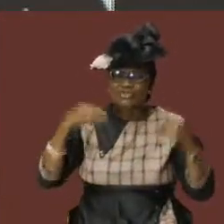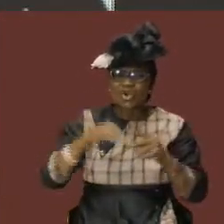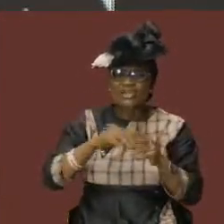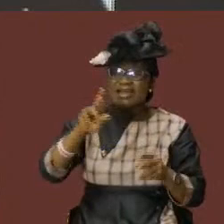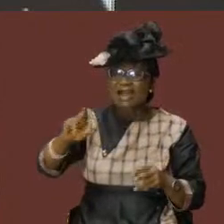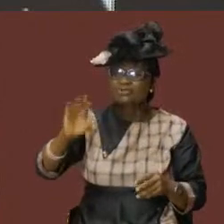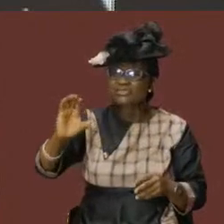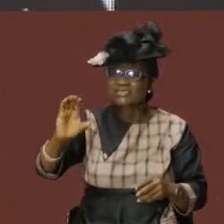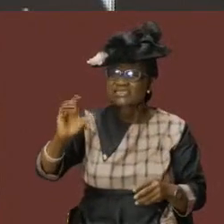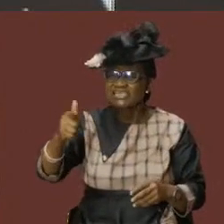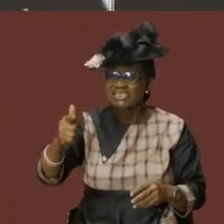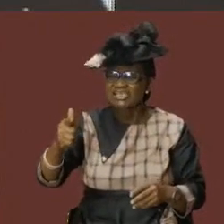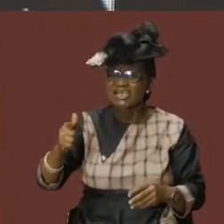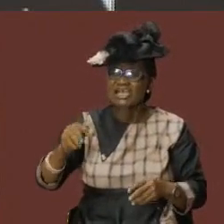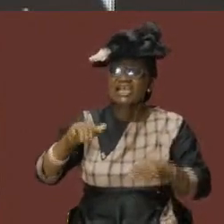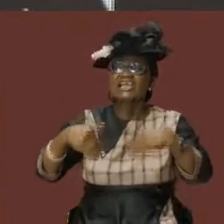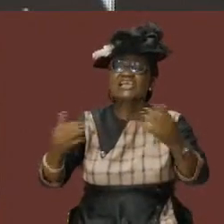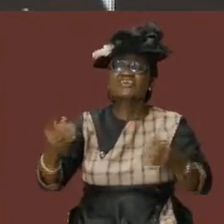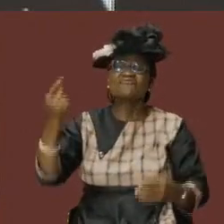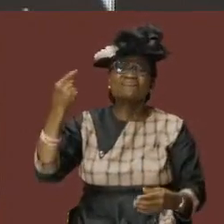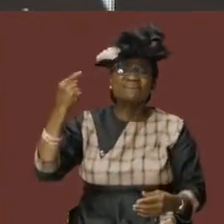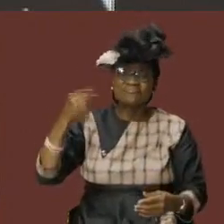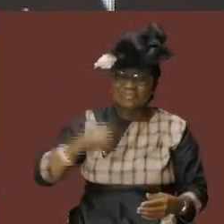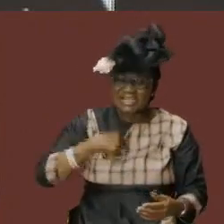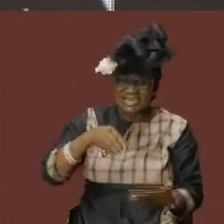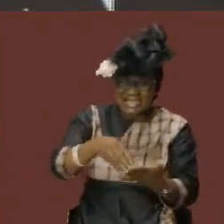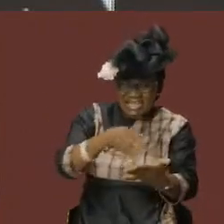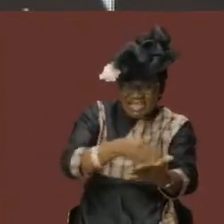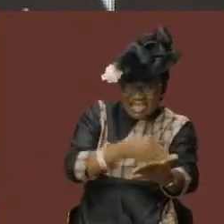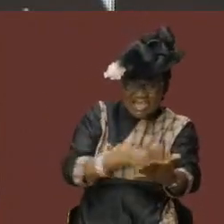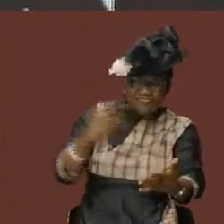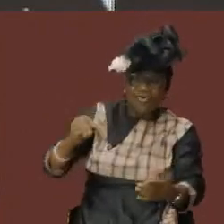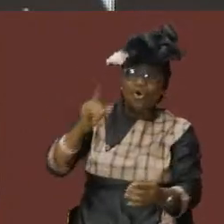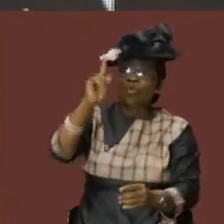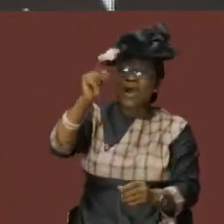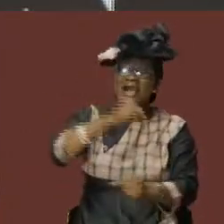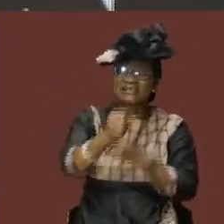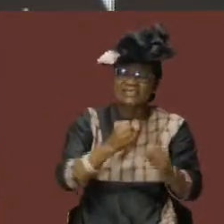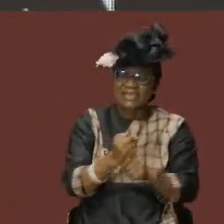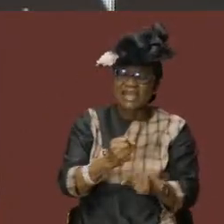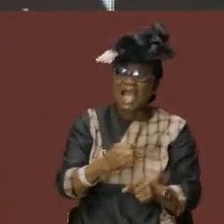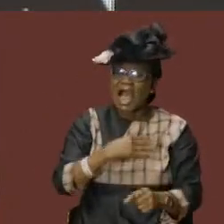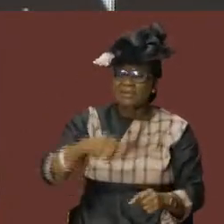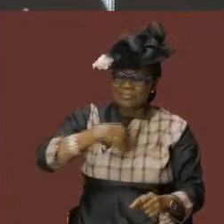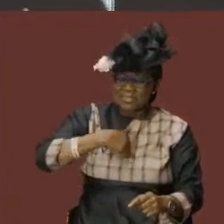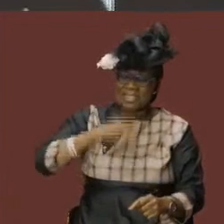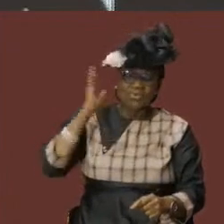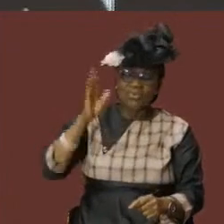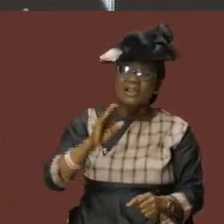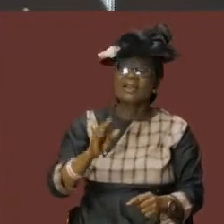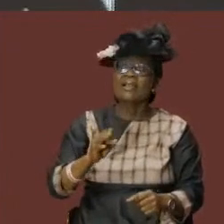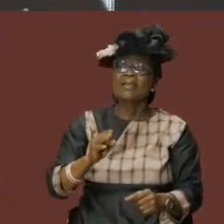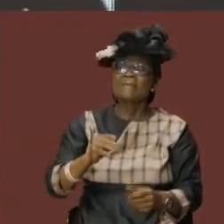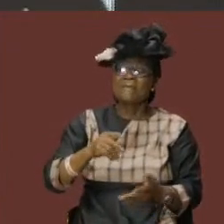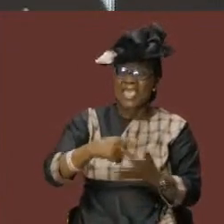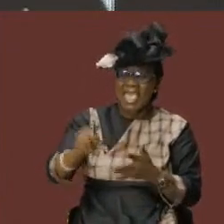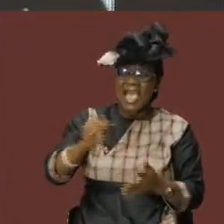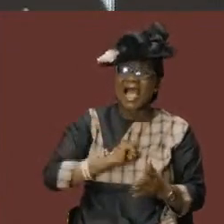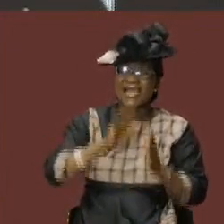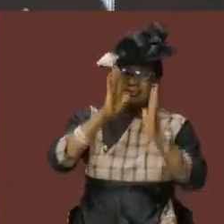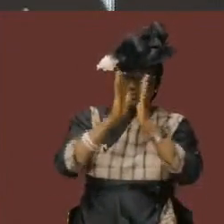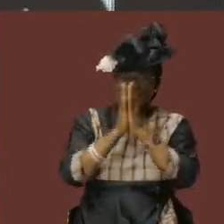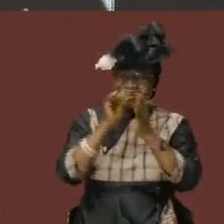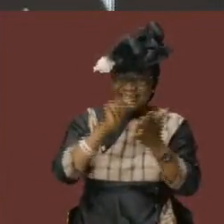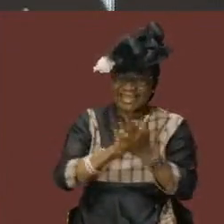for 1 year, and I will pay. I pray that that fellow will partake of the Holy